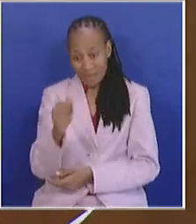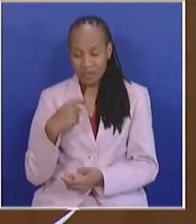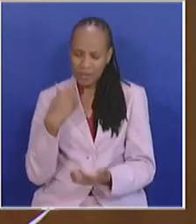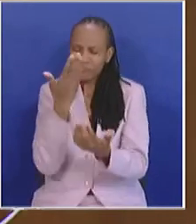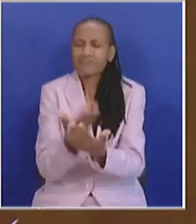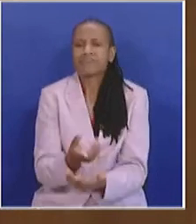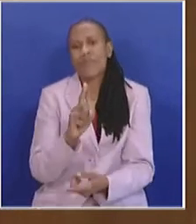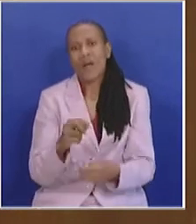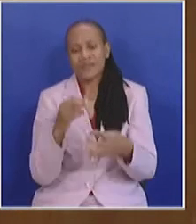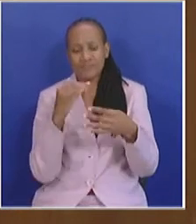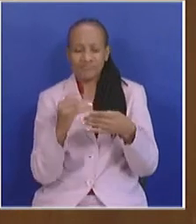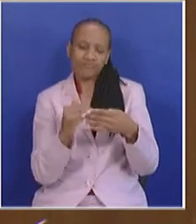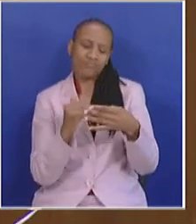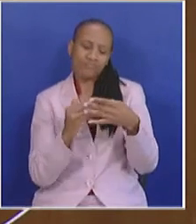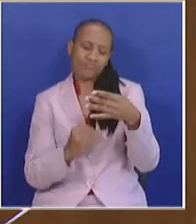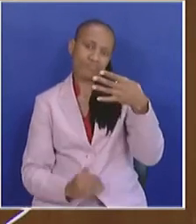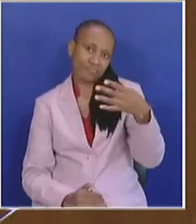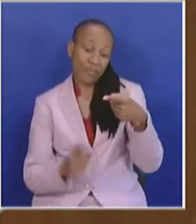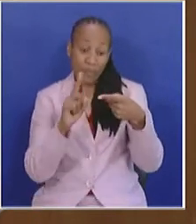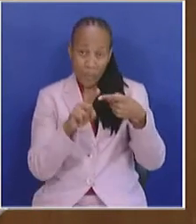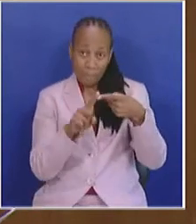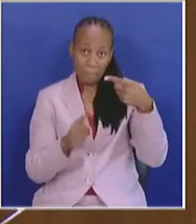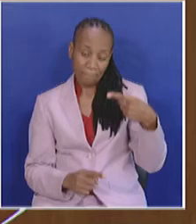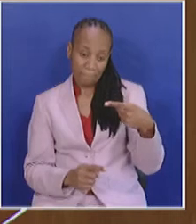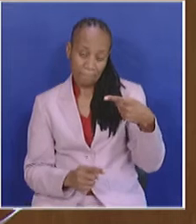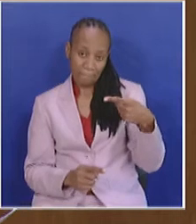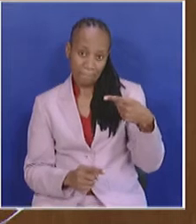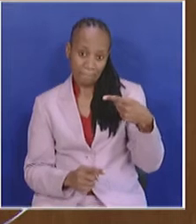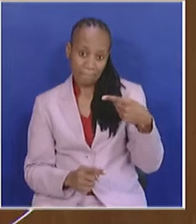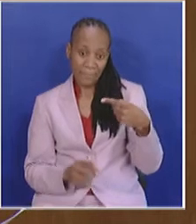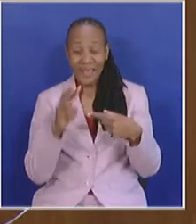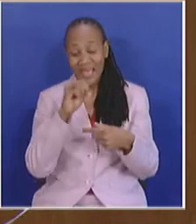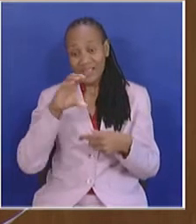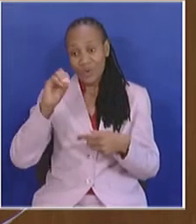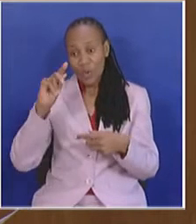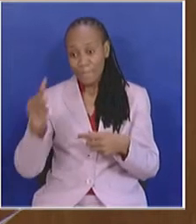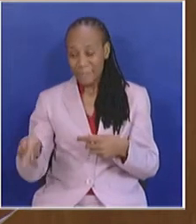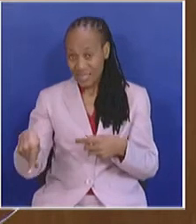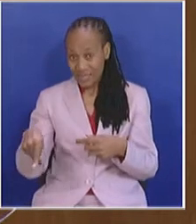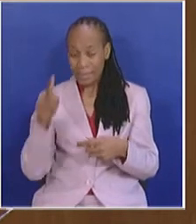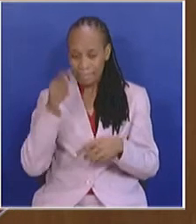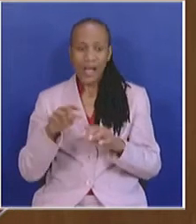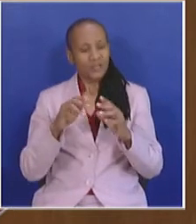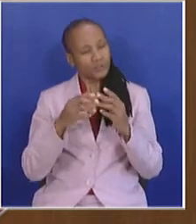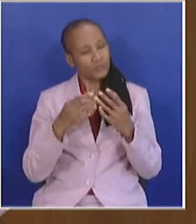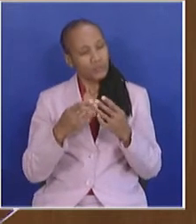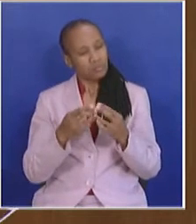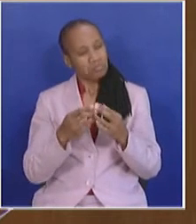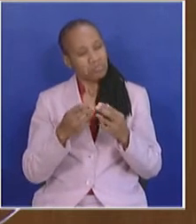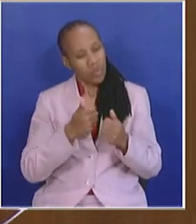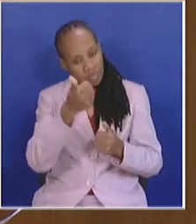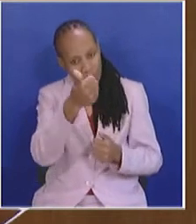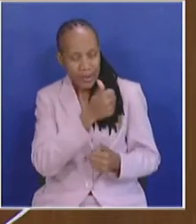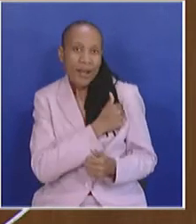the following motion without notice that this House wishes the grade 12 matric learners of 2015 well in